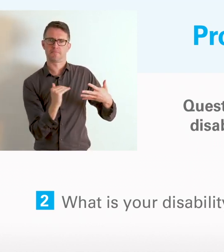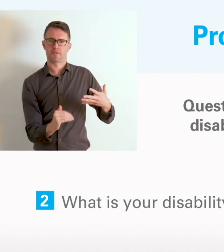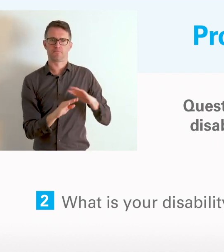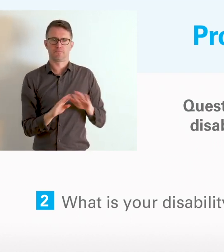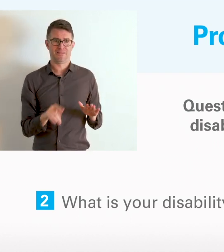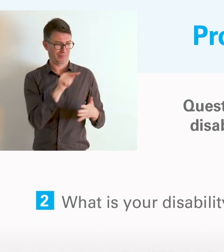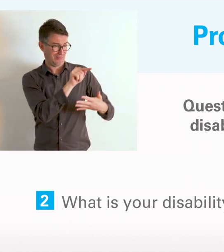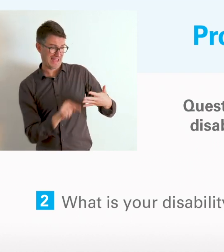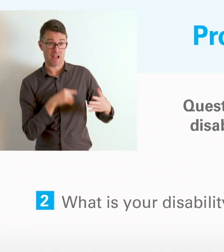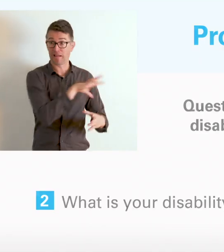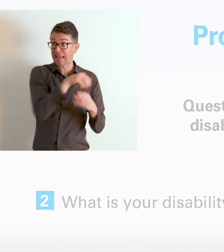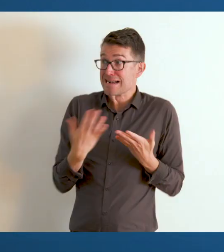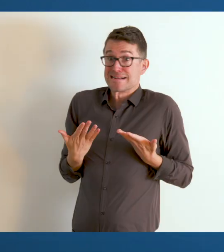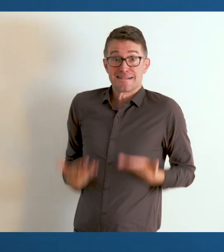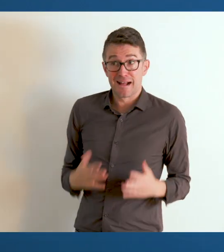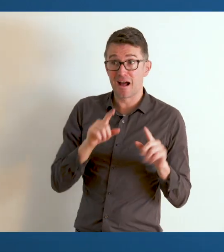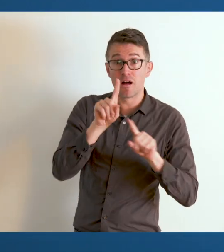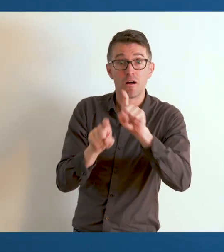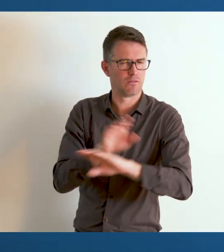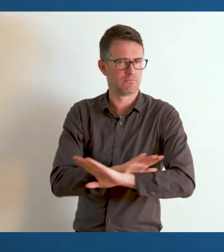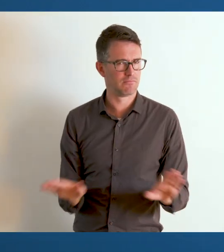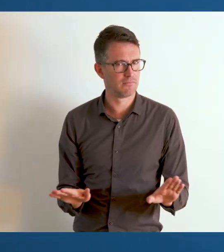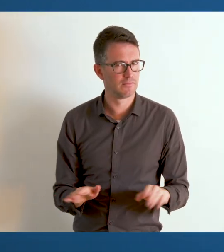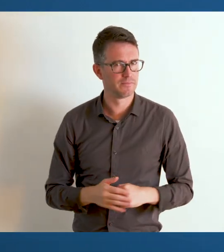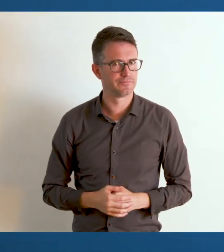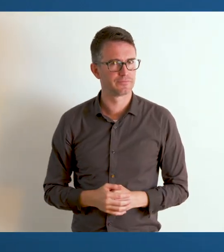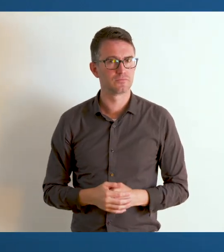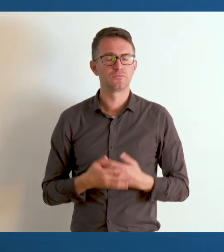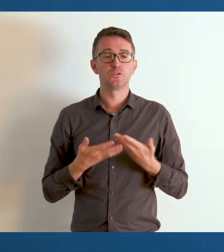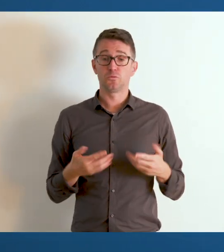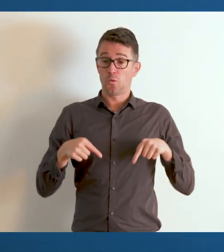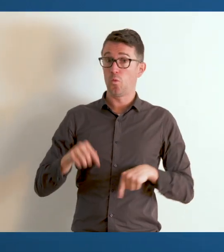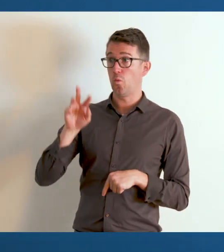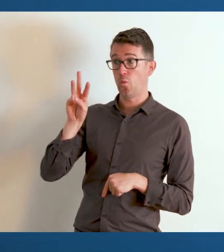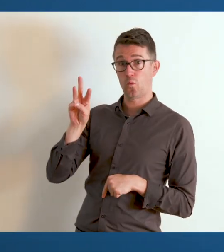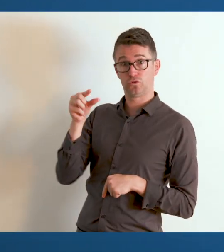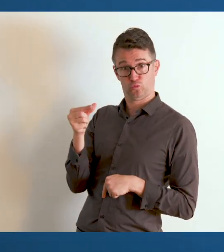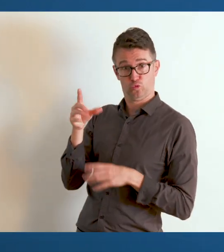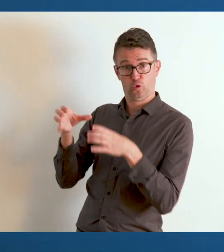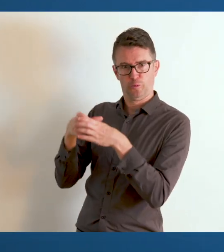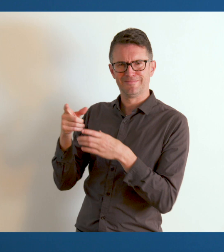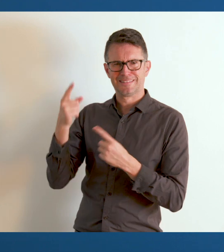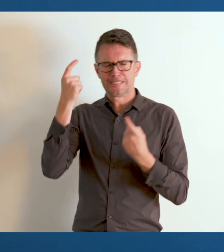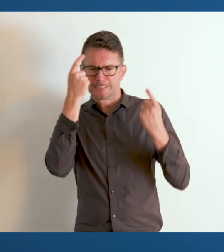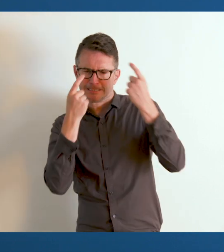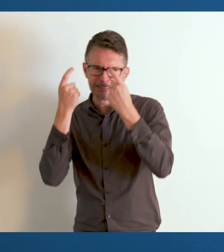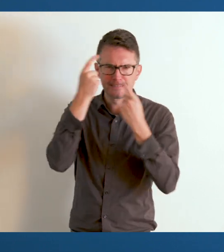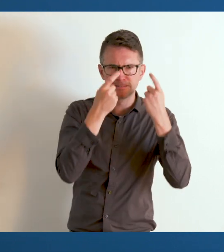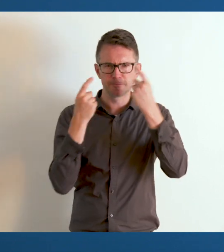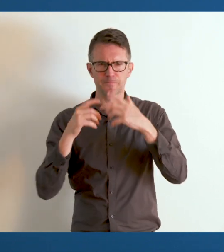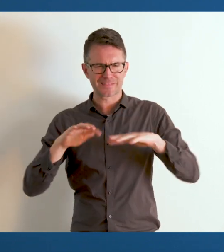in collecting disability data. So the Washington Group, our objective was to develop